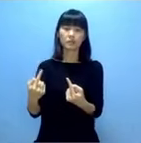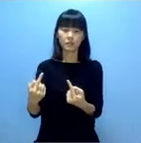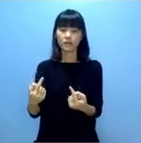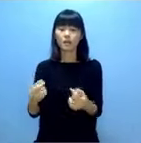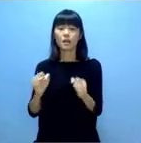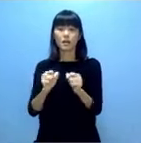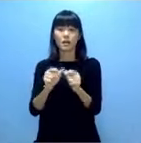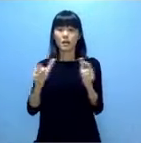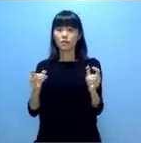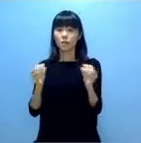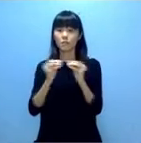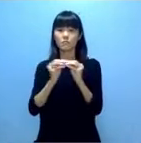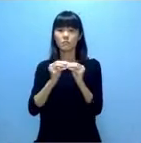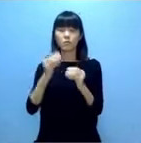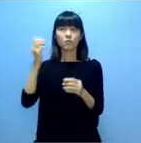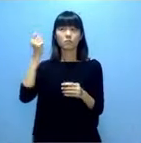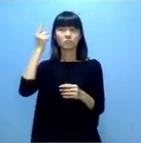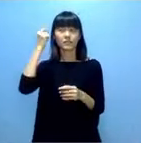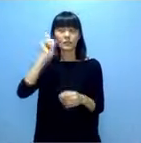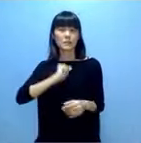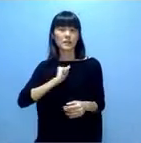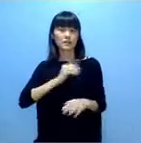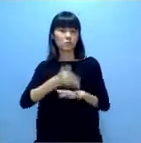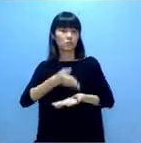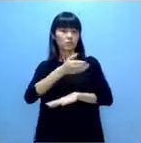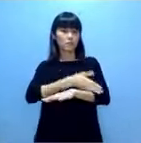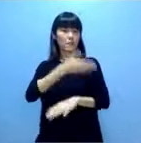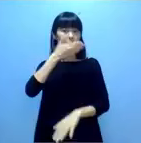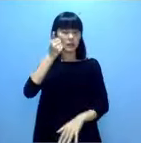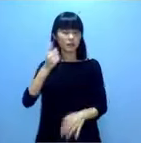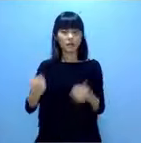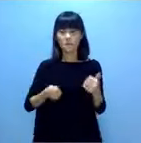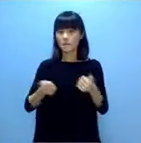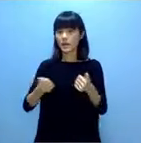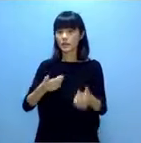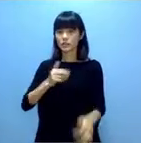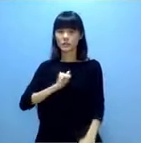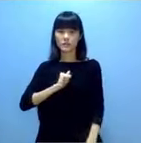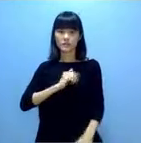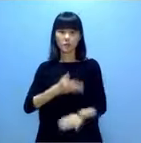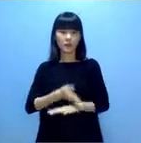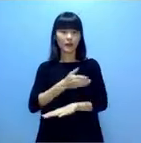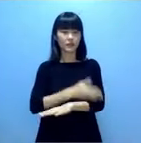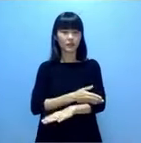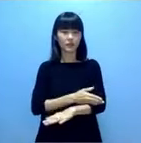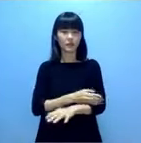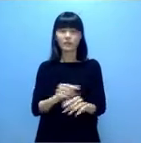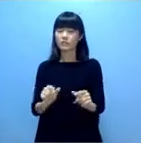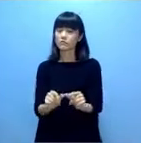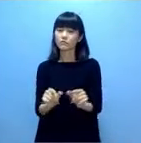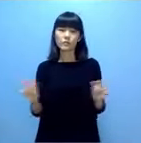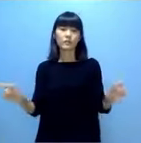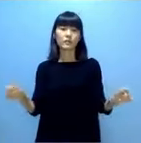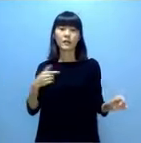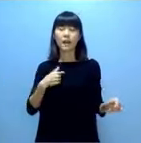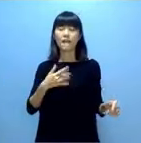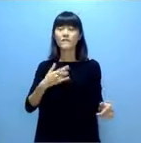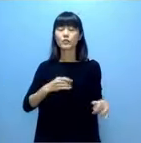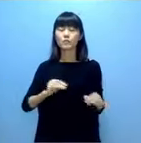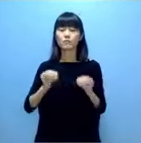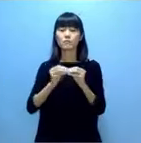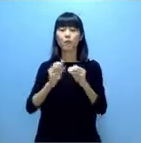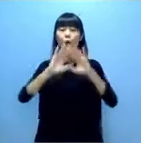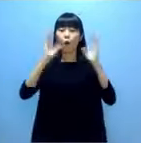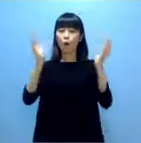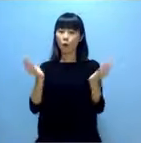now. I'm able to manage myself better, just generally I'm a lot more whole and balanced, and I